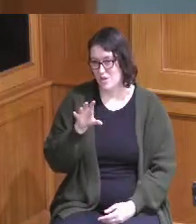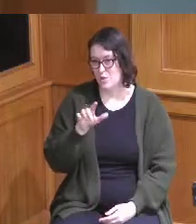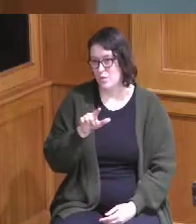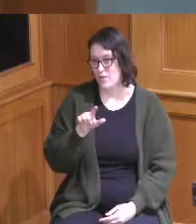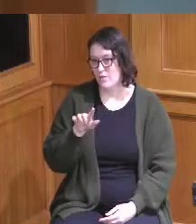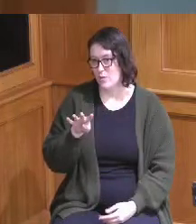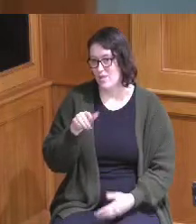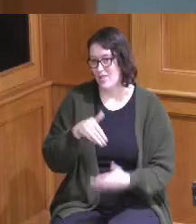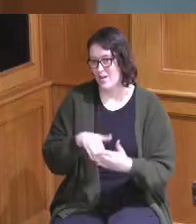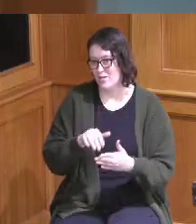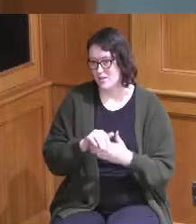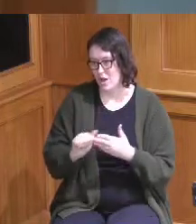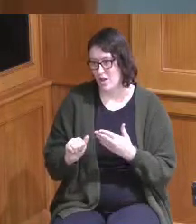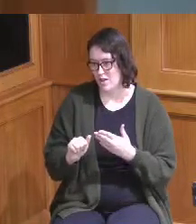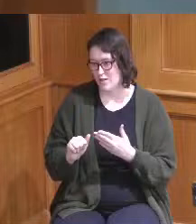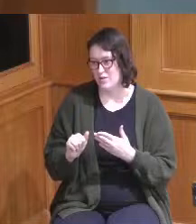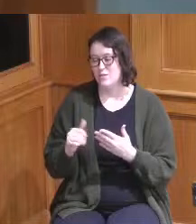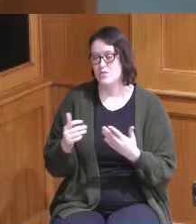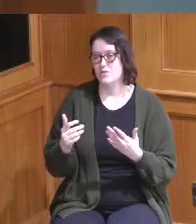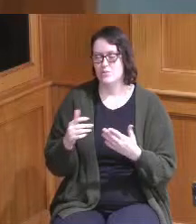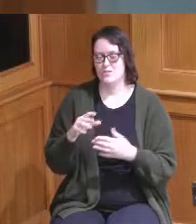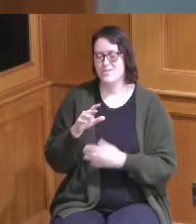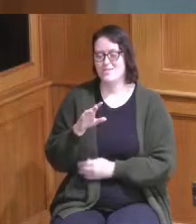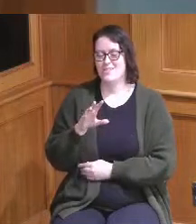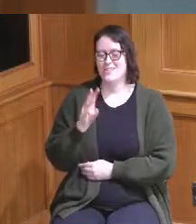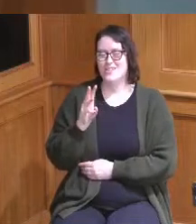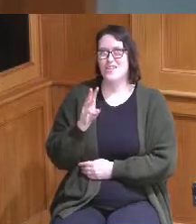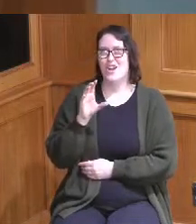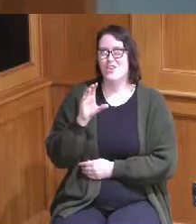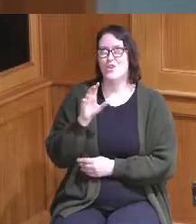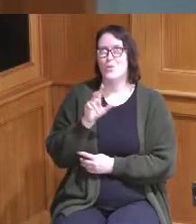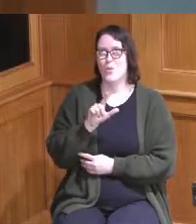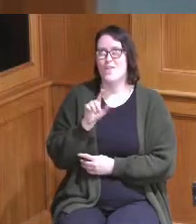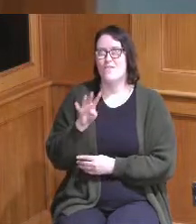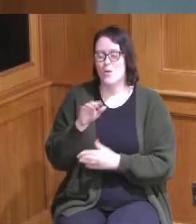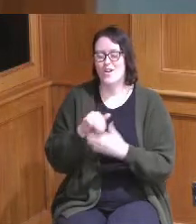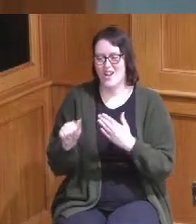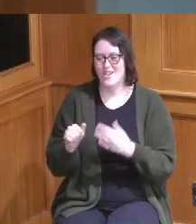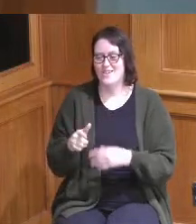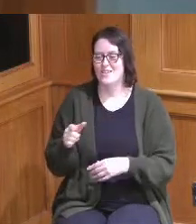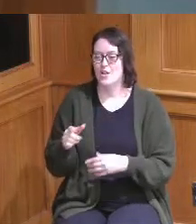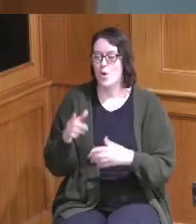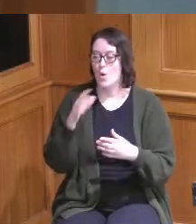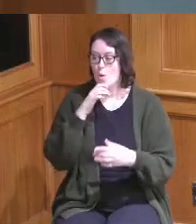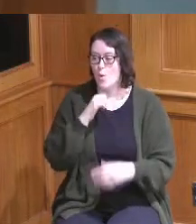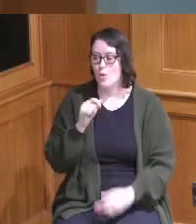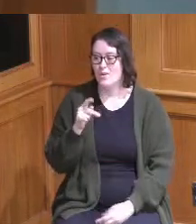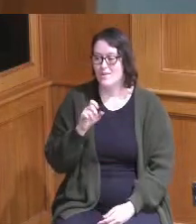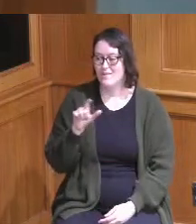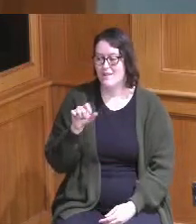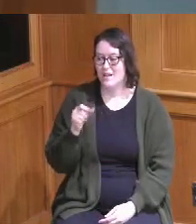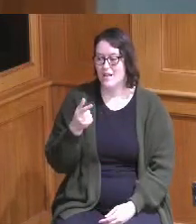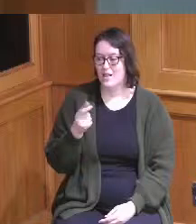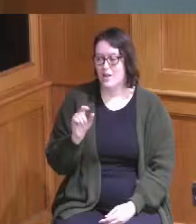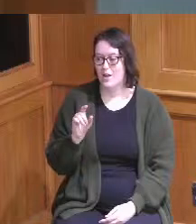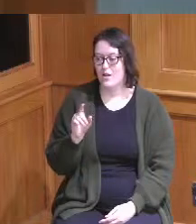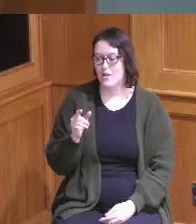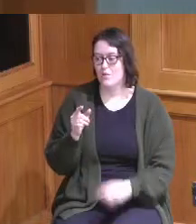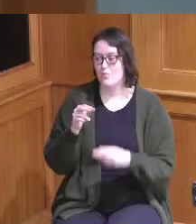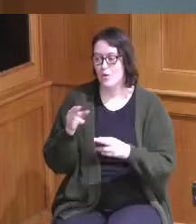$99,624. Item number 2 is a resolution to put Old Kellogg Road Bridge Deck Replacement,